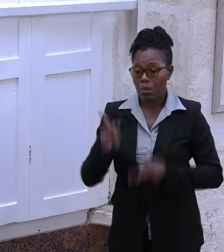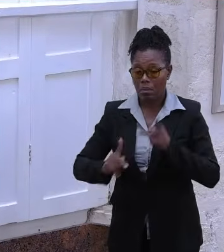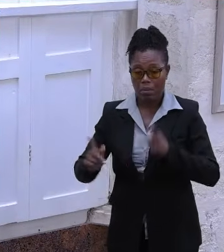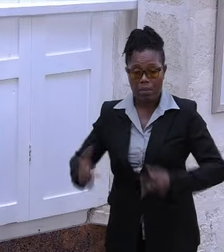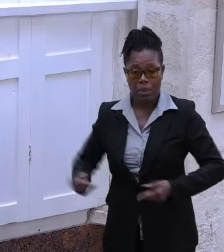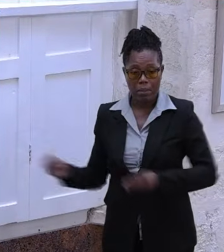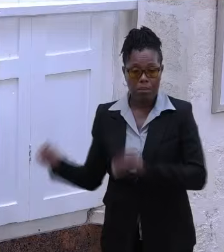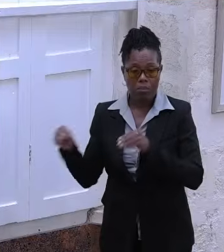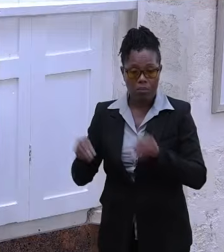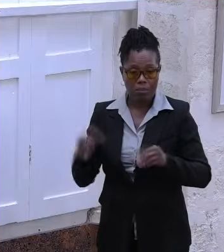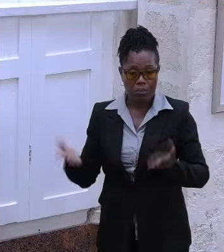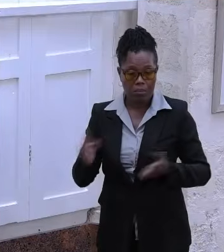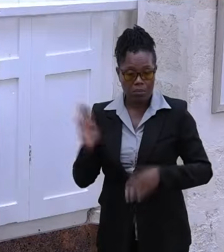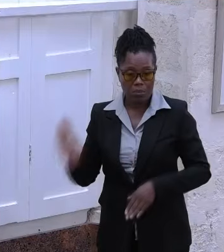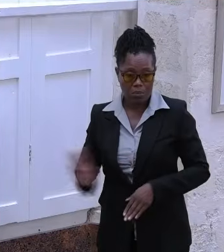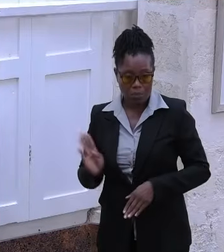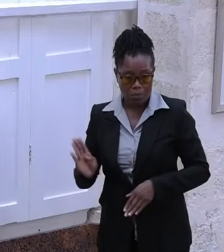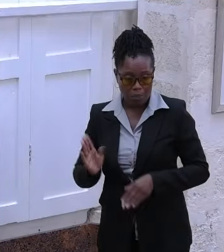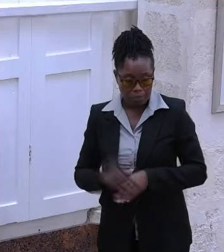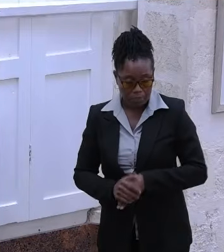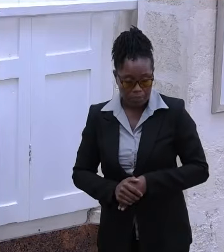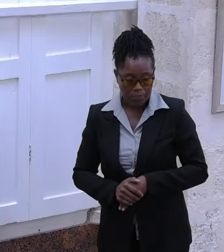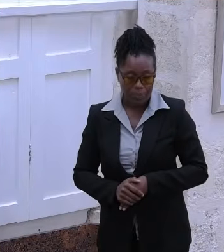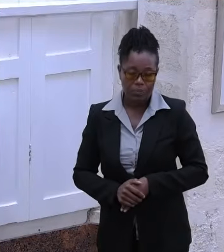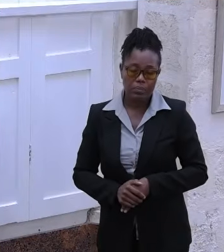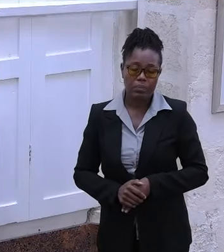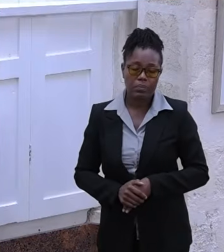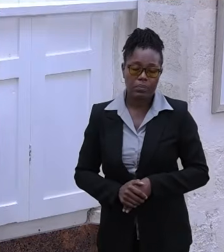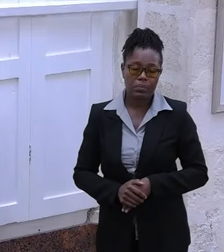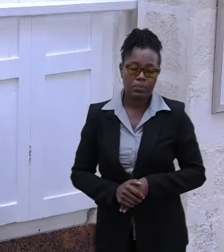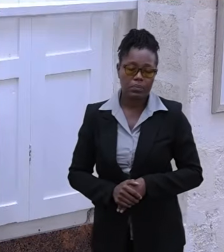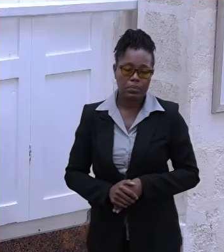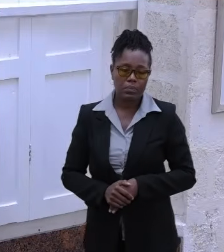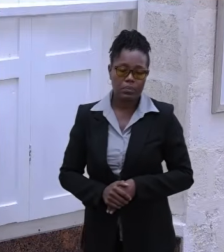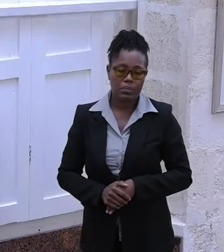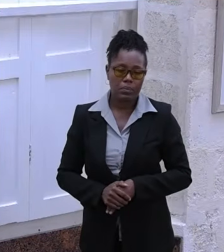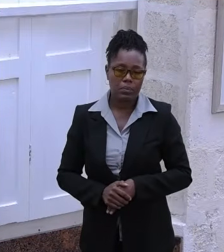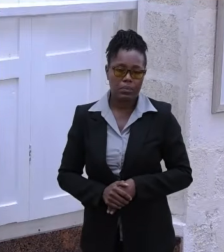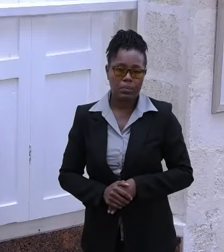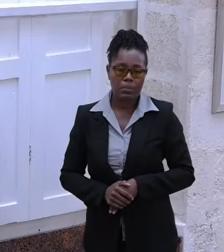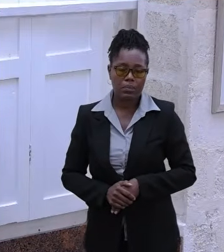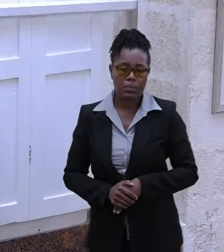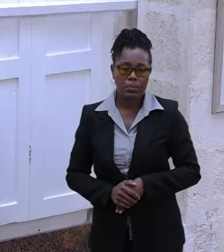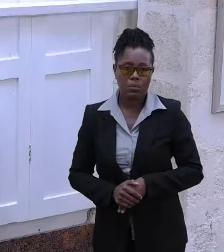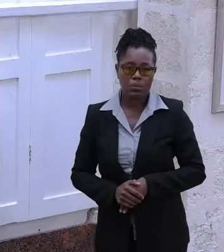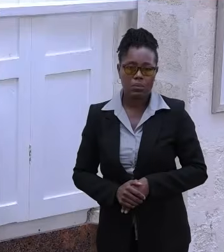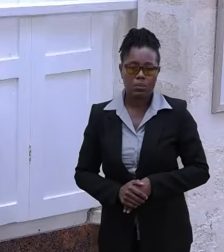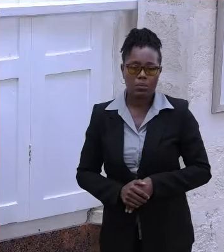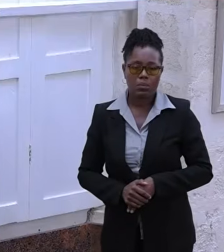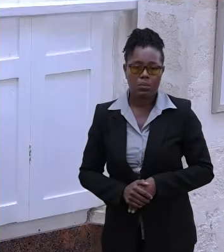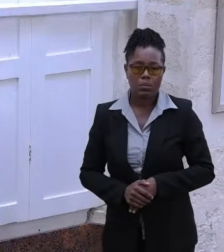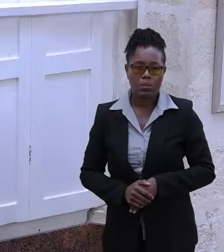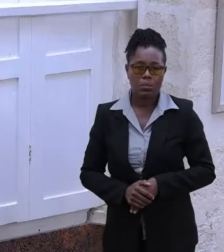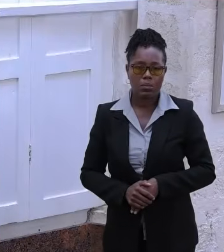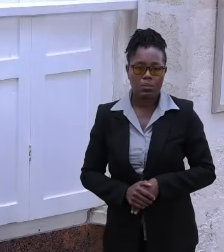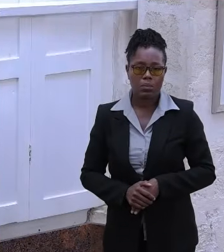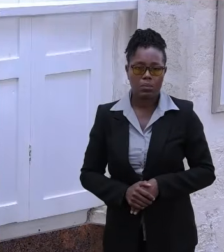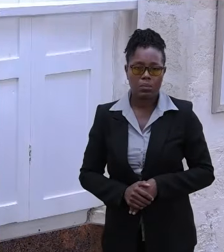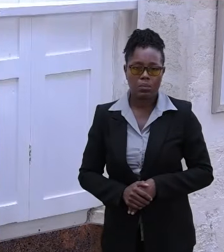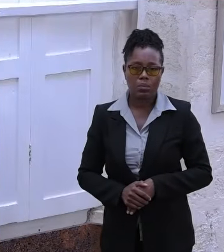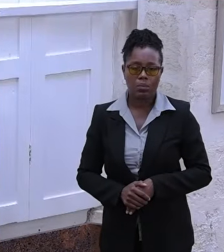and claim citizenship by the means that they do. So I